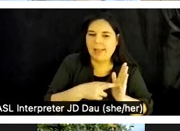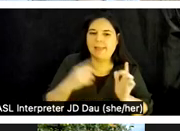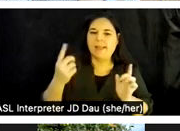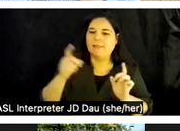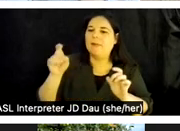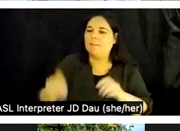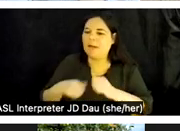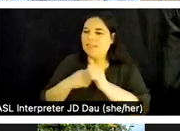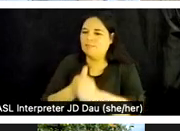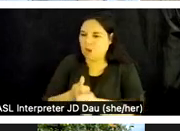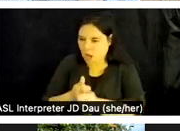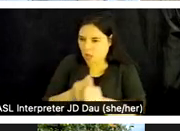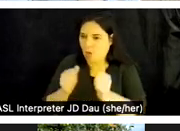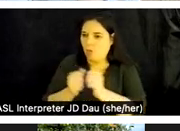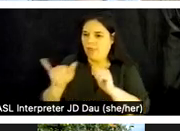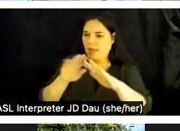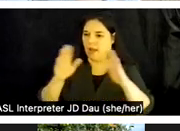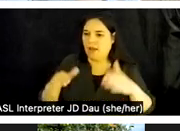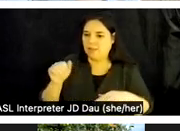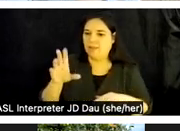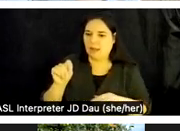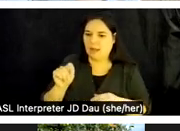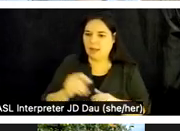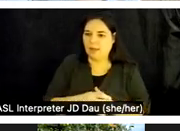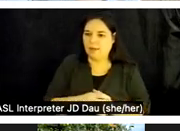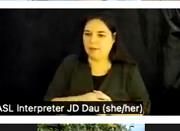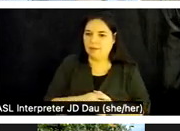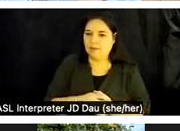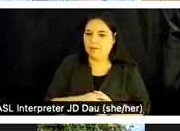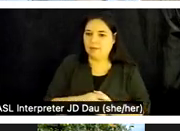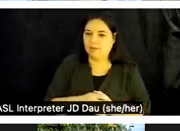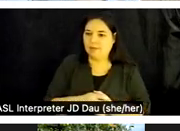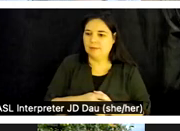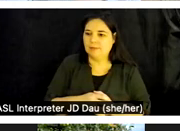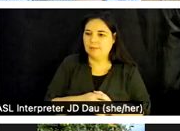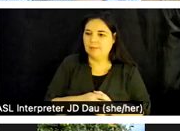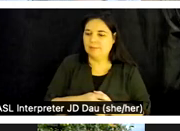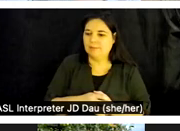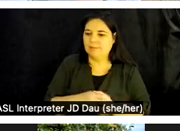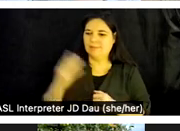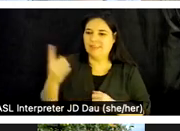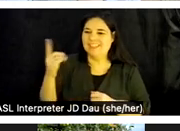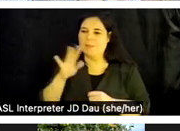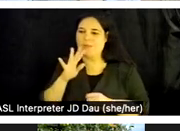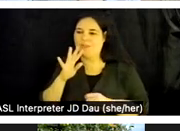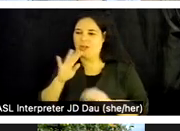under the Fair Housing Act. No, and that's behind me. and